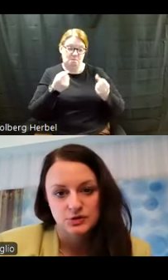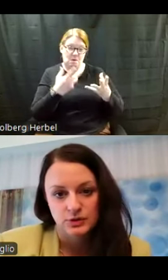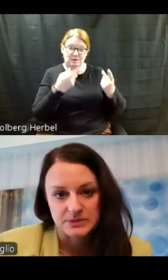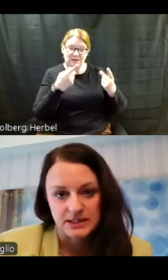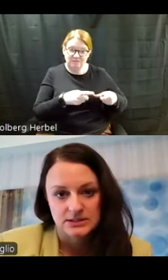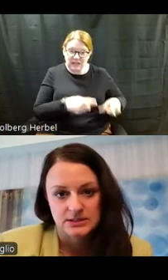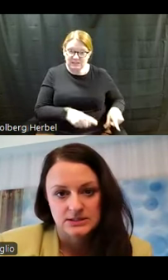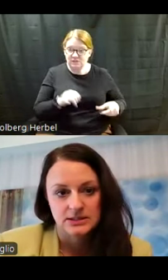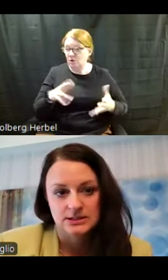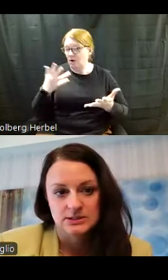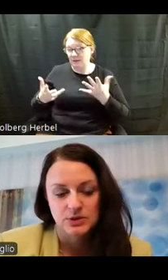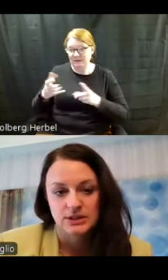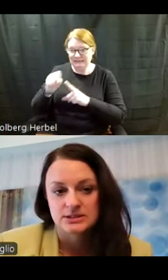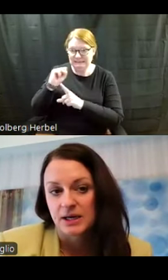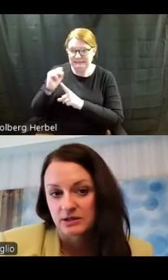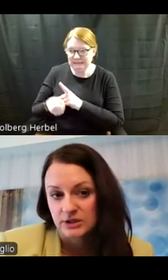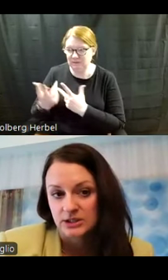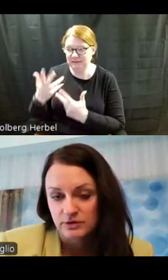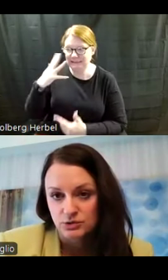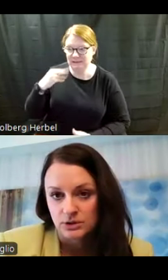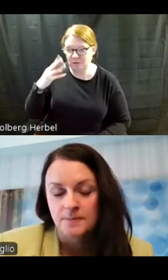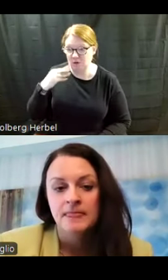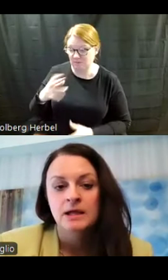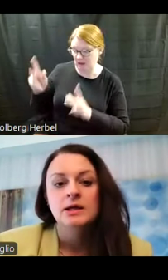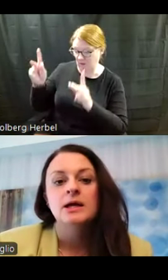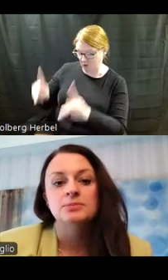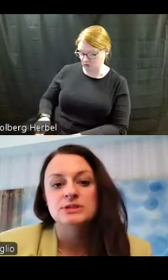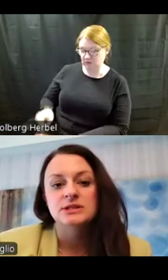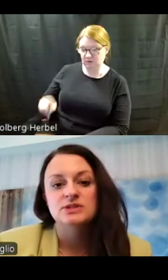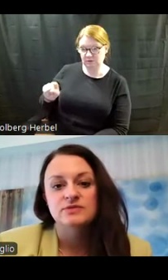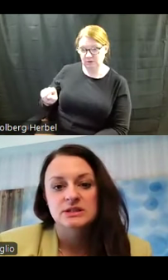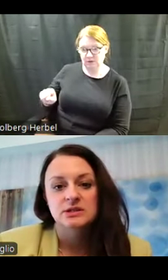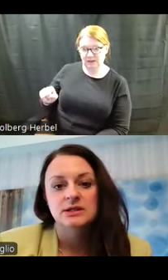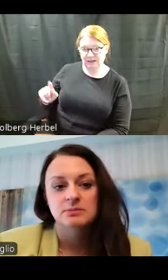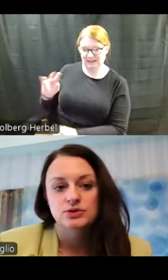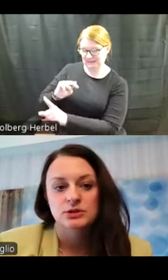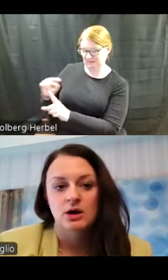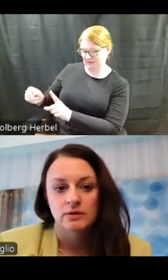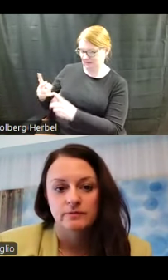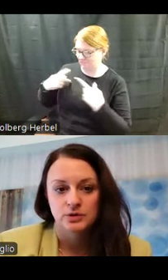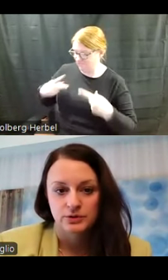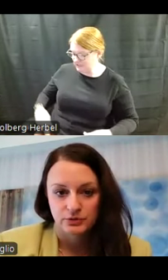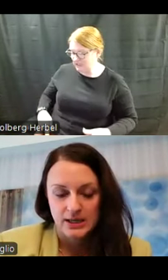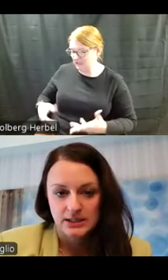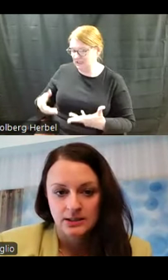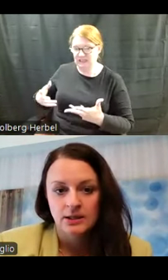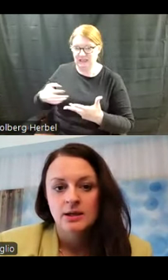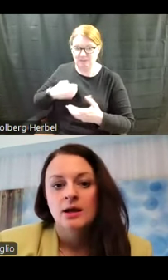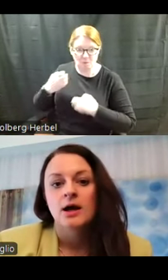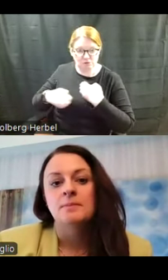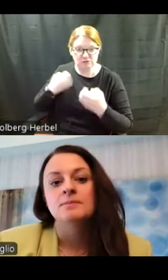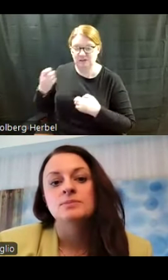set of circumstances that is experienced by an individual and perceived as physically and emotionally harmful or